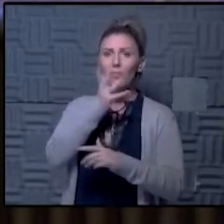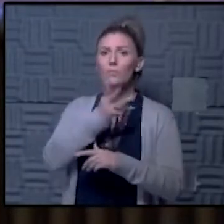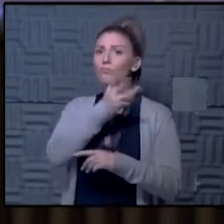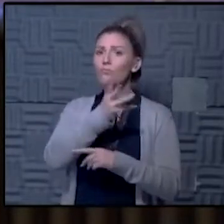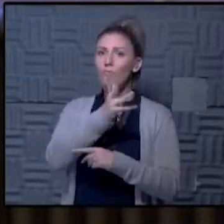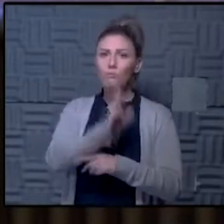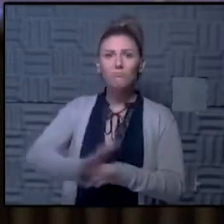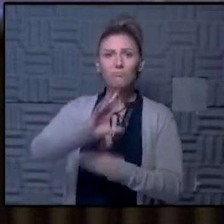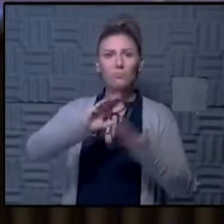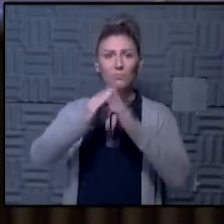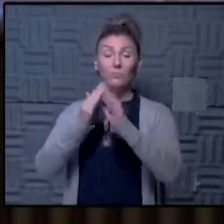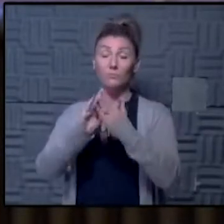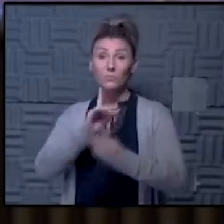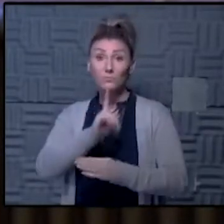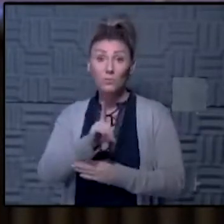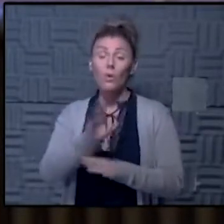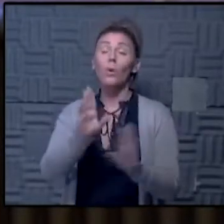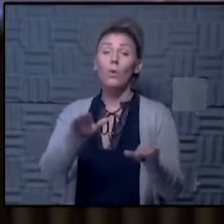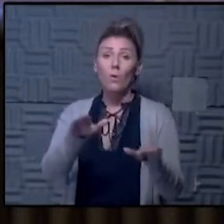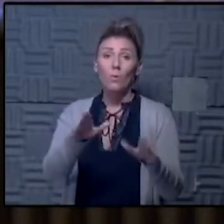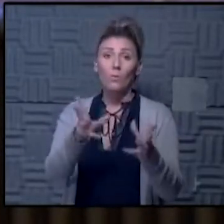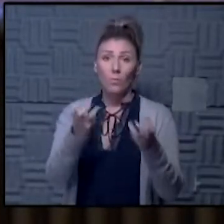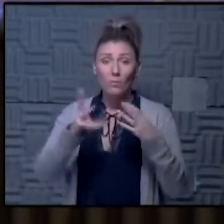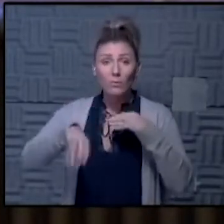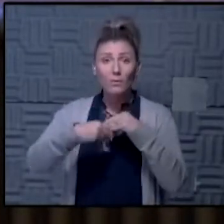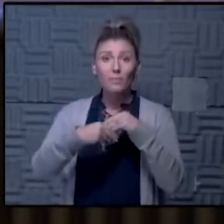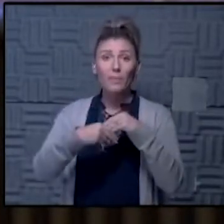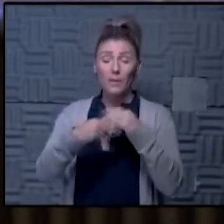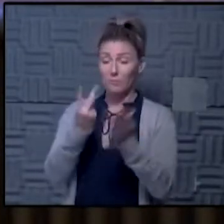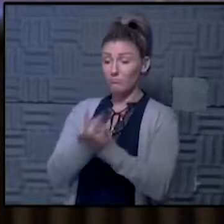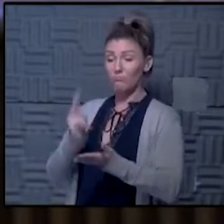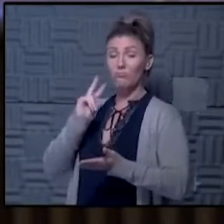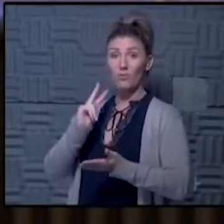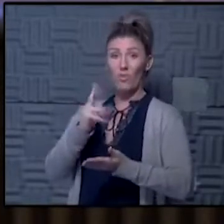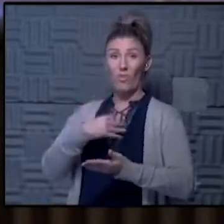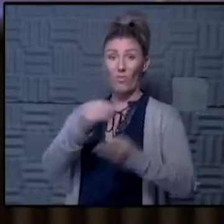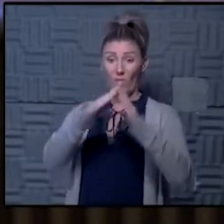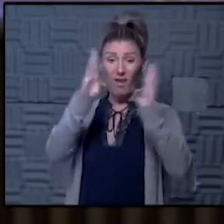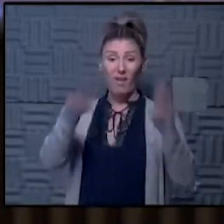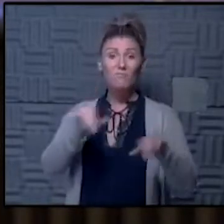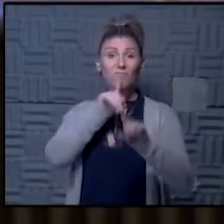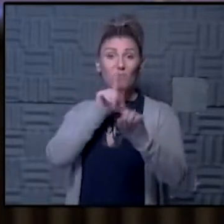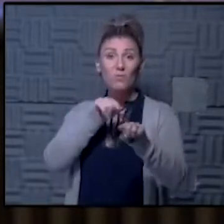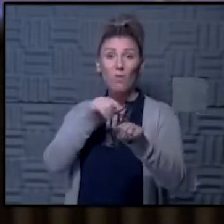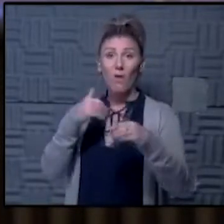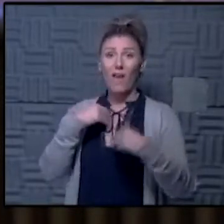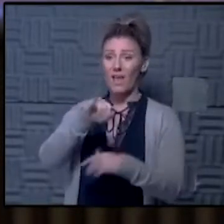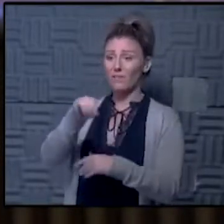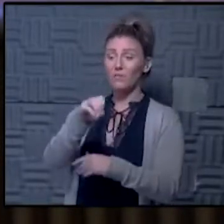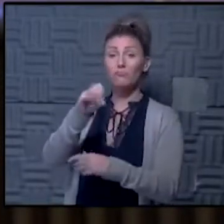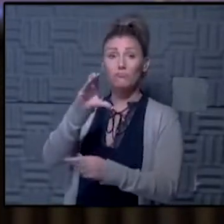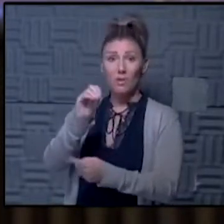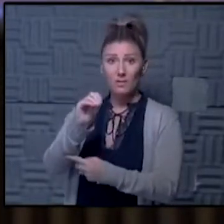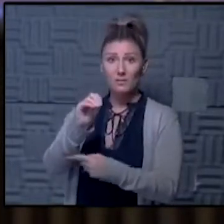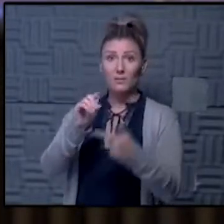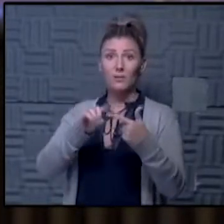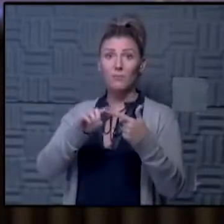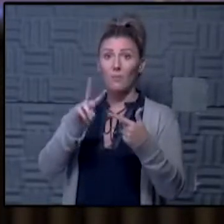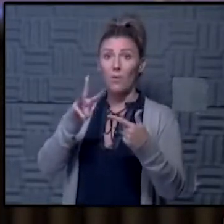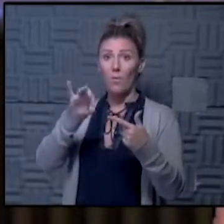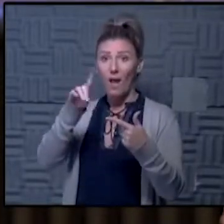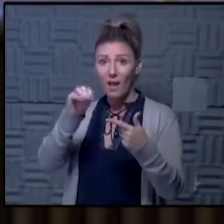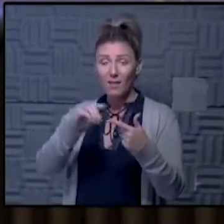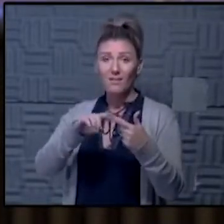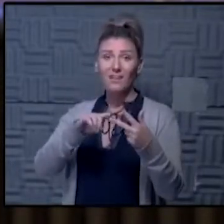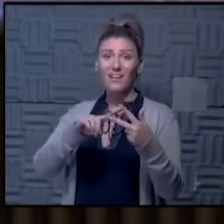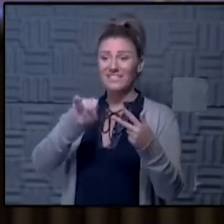communities, which is true. And by the way, I could add that 2 weeks ago, the White House report had Johnson, Wyandotte, and Sedgwick